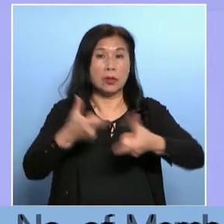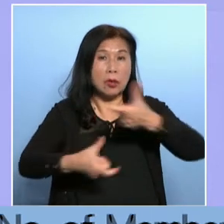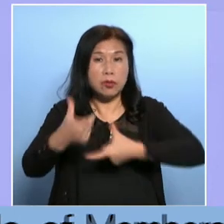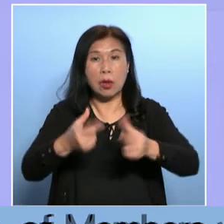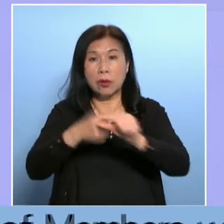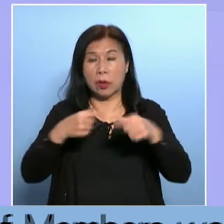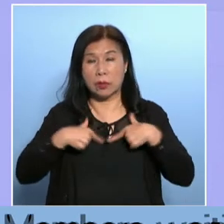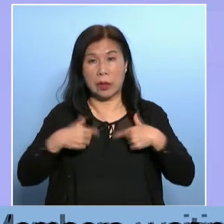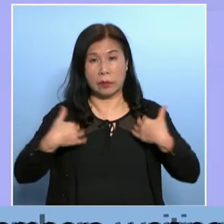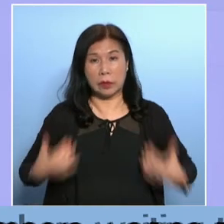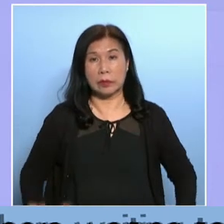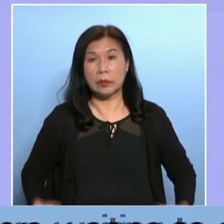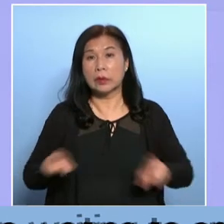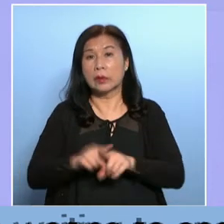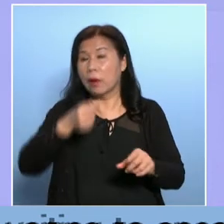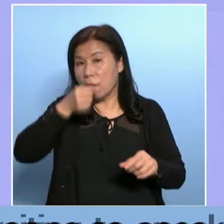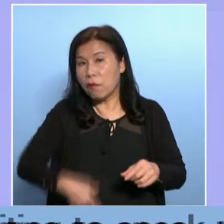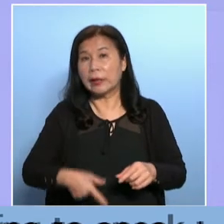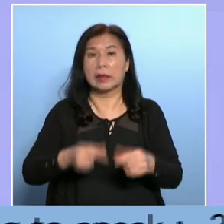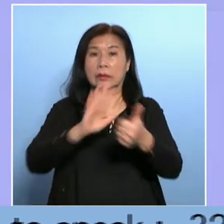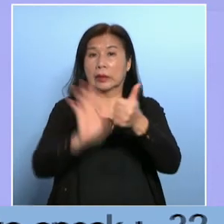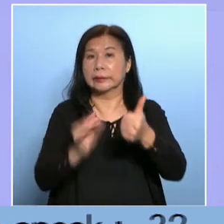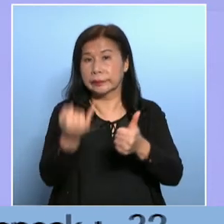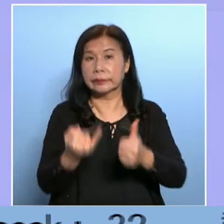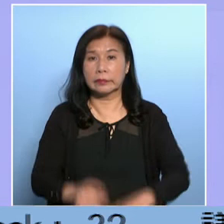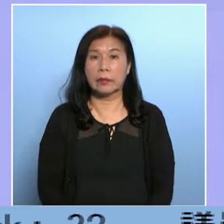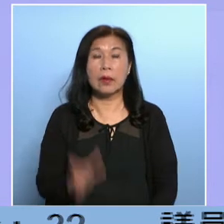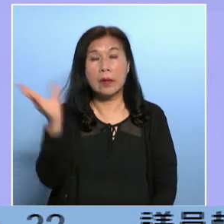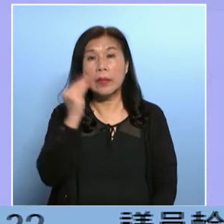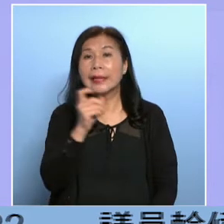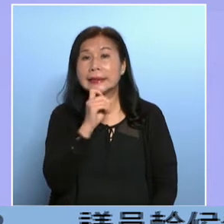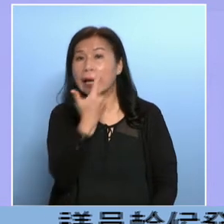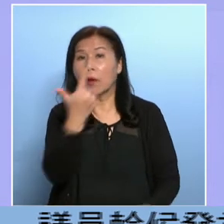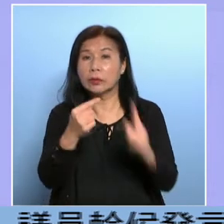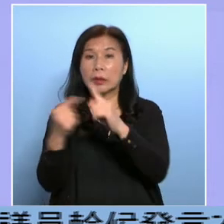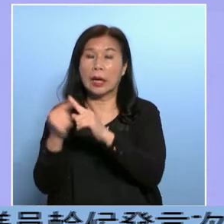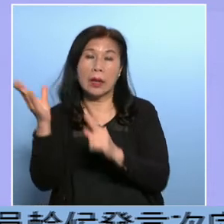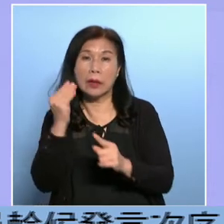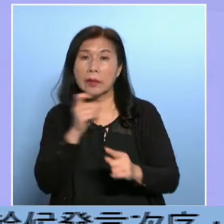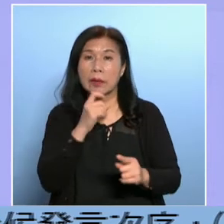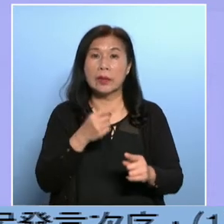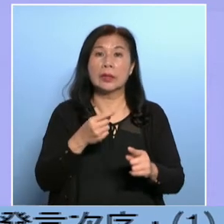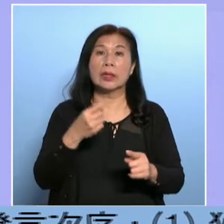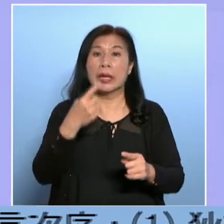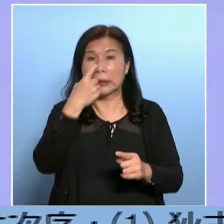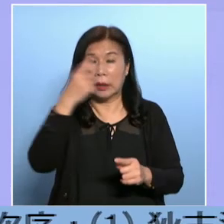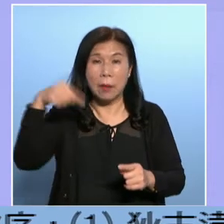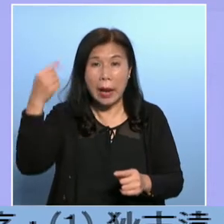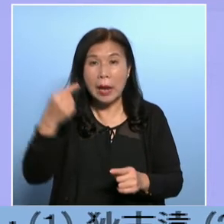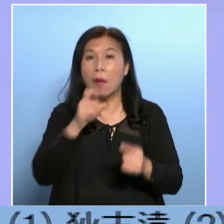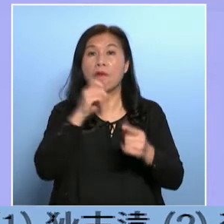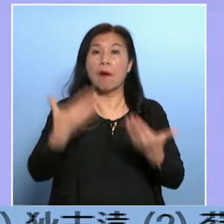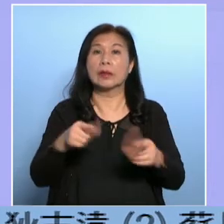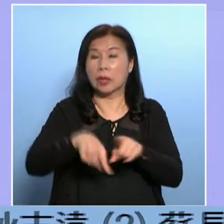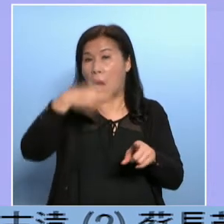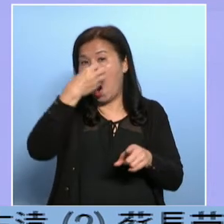can restore our status as an international trading hub and save it from lasting damage. I heard from